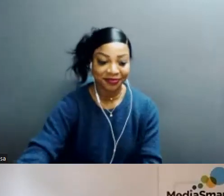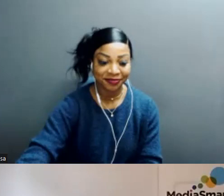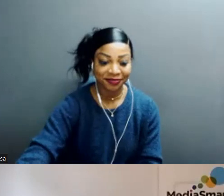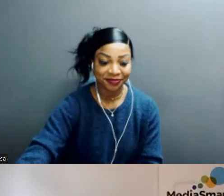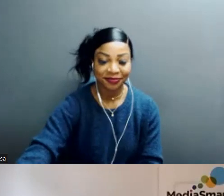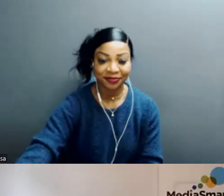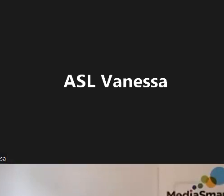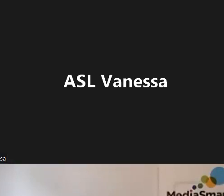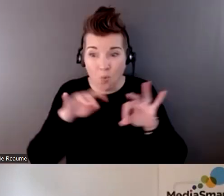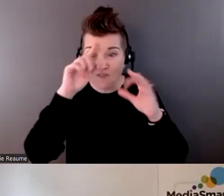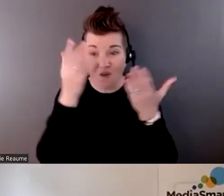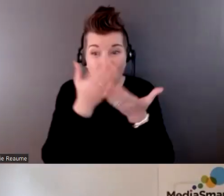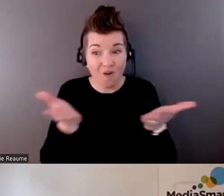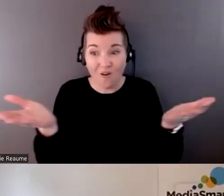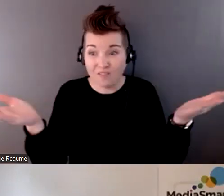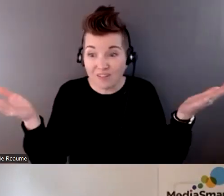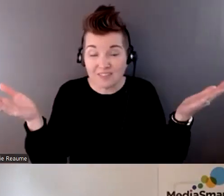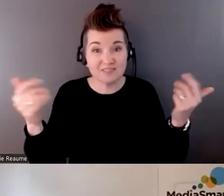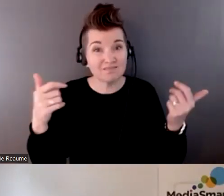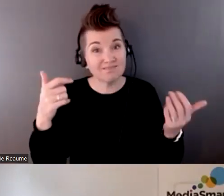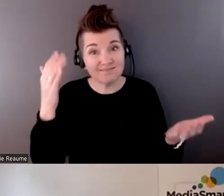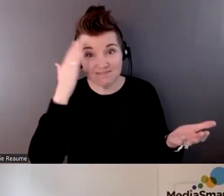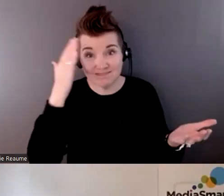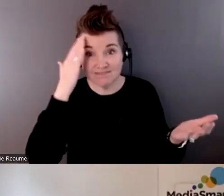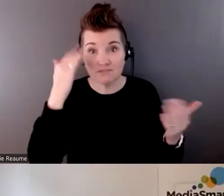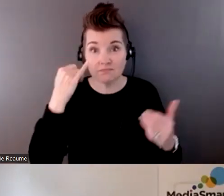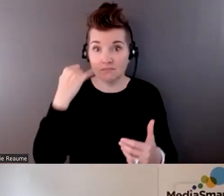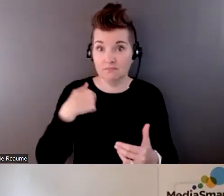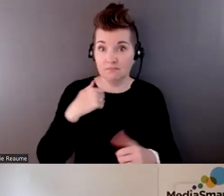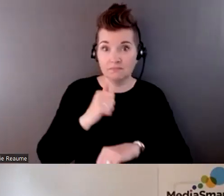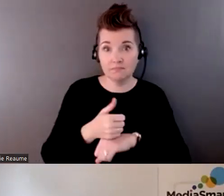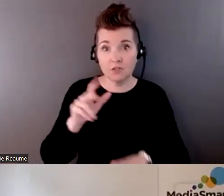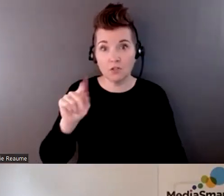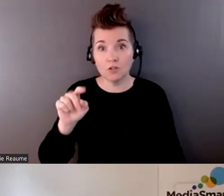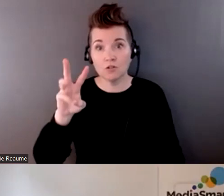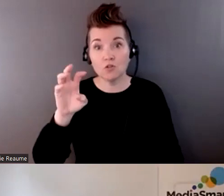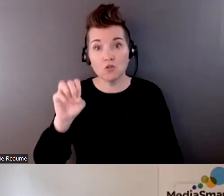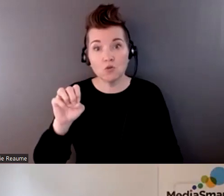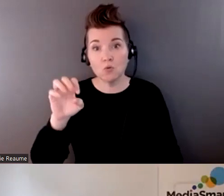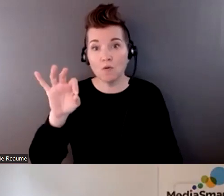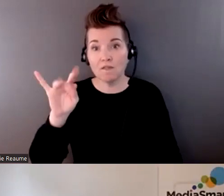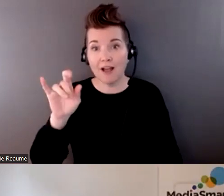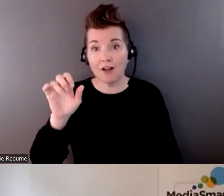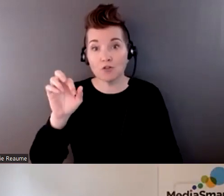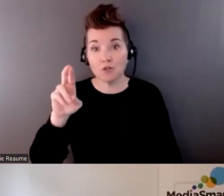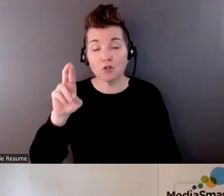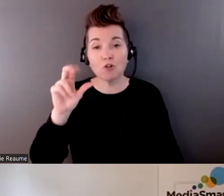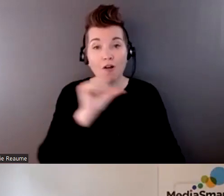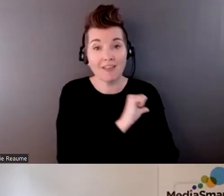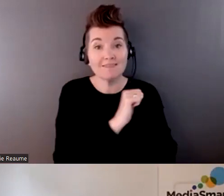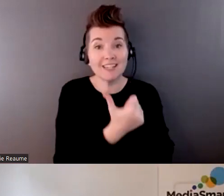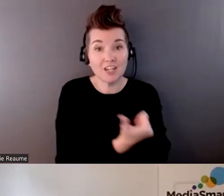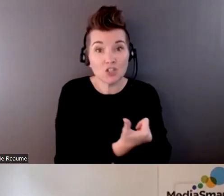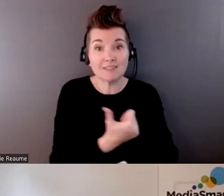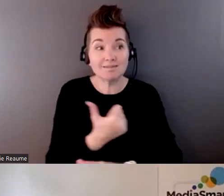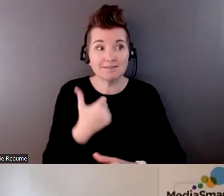some kind of privacy or security um I know when we put two-factor authentication and different things into you know once we started working remotely I needed lots